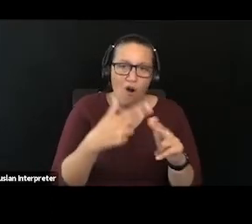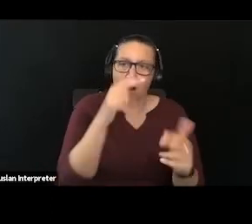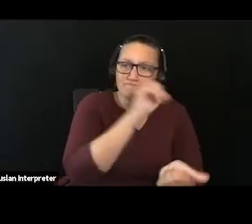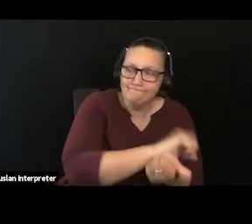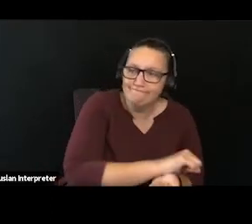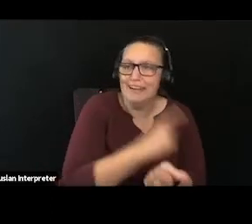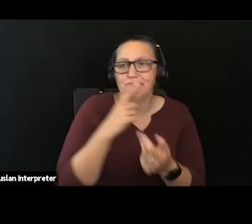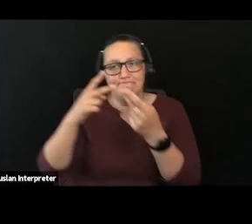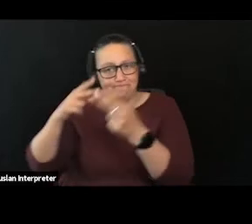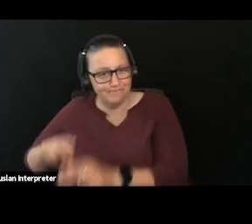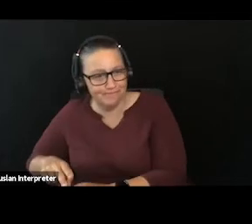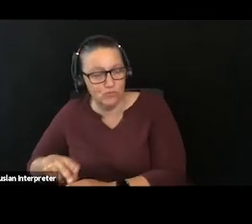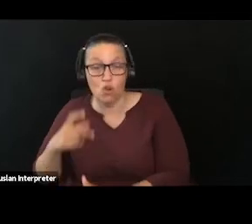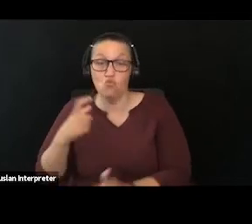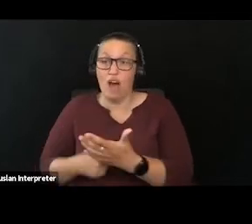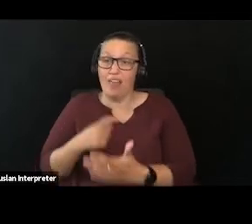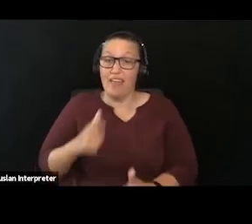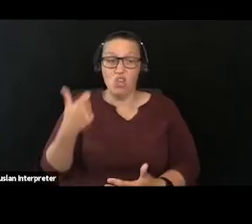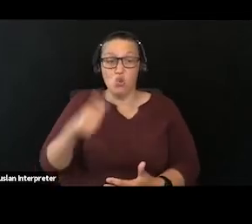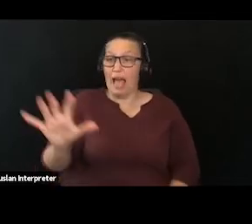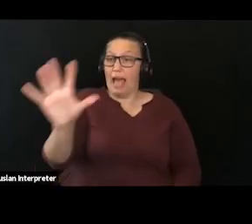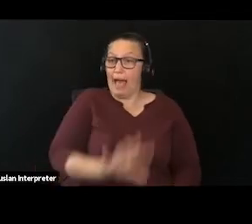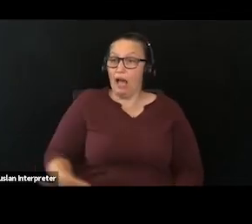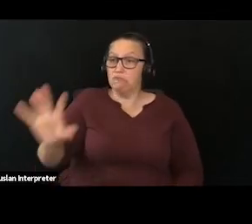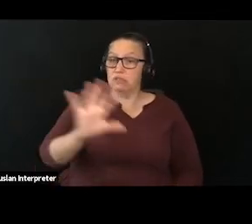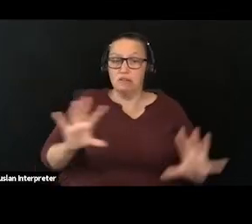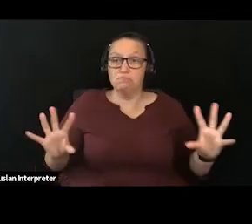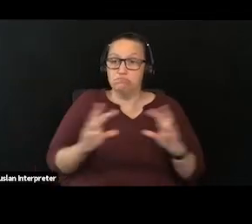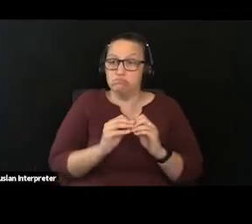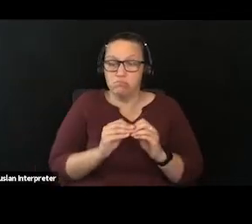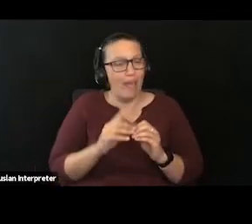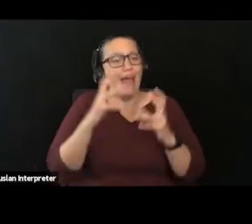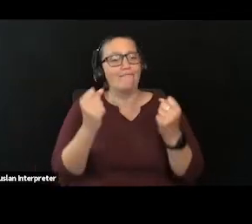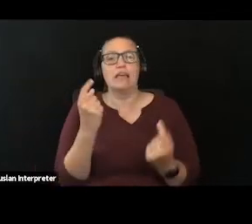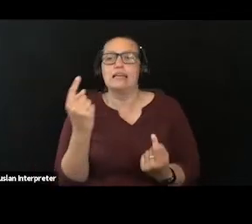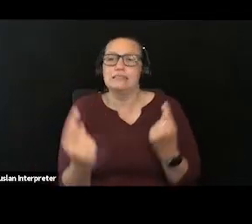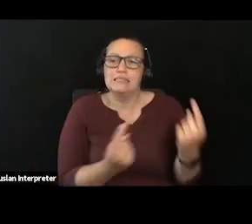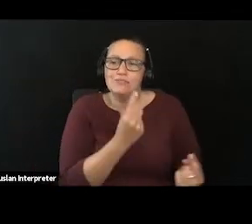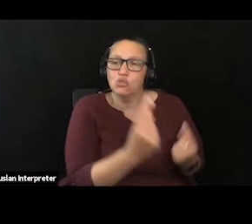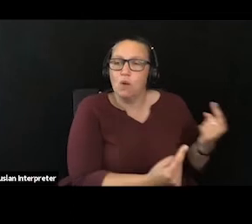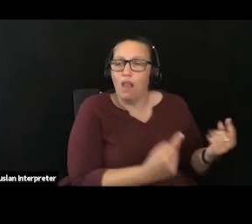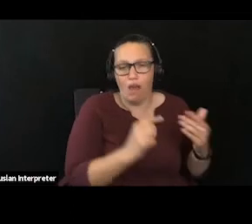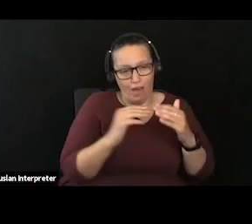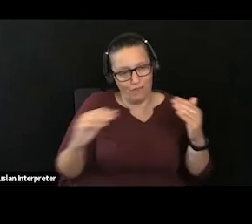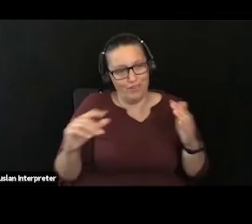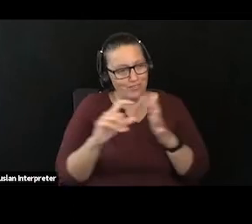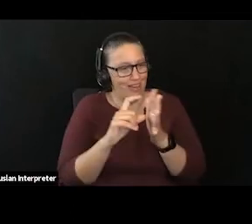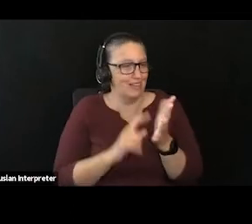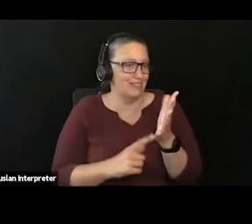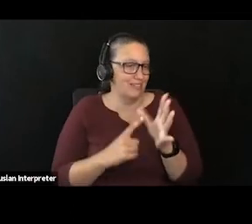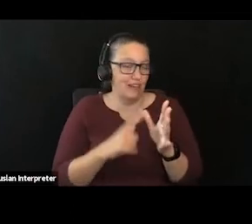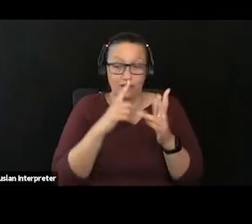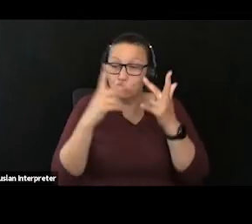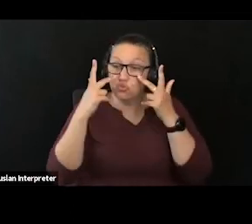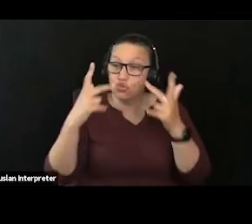have individual data here to inform these models. And so it gives us an opportunity to develop a dynamic model reproducing